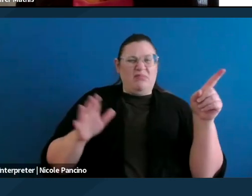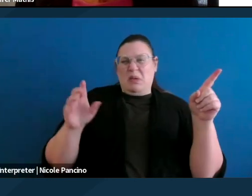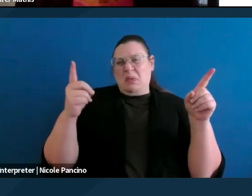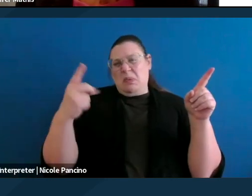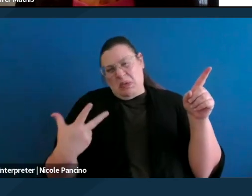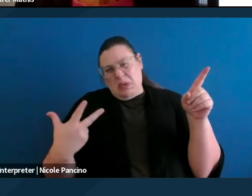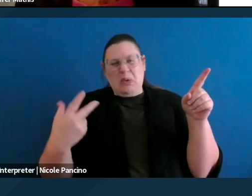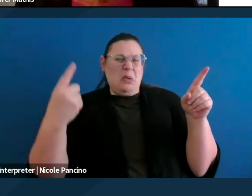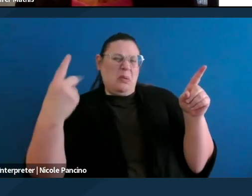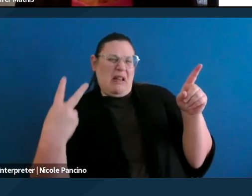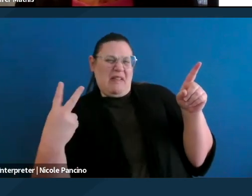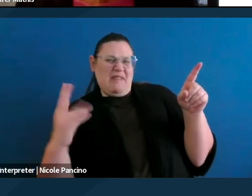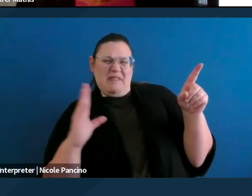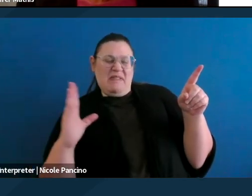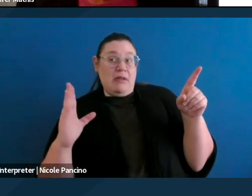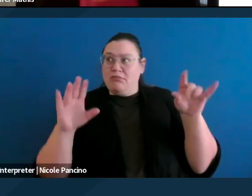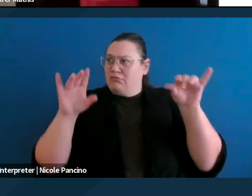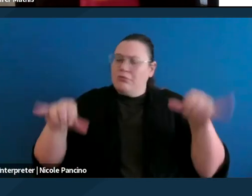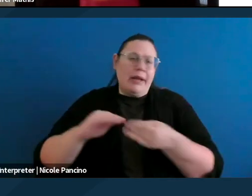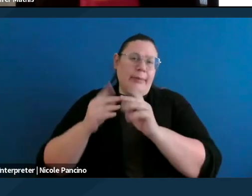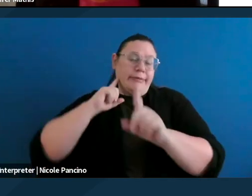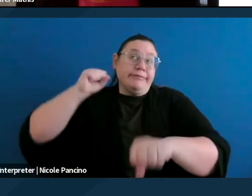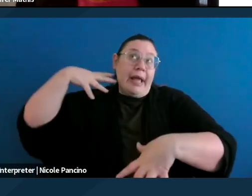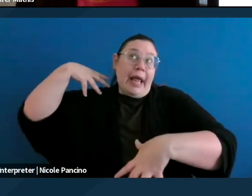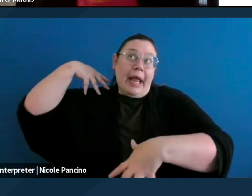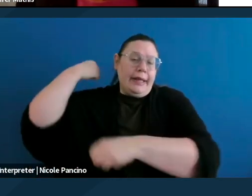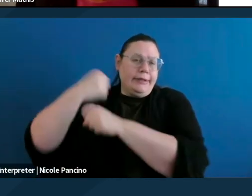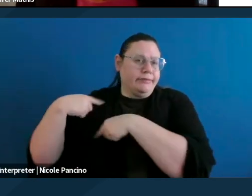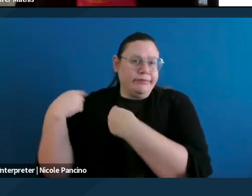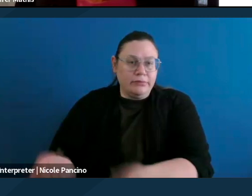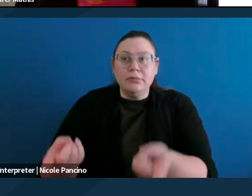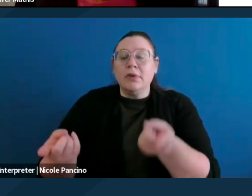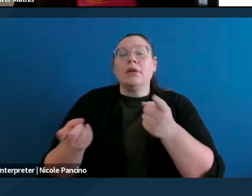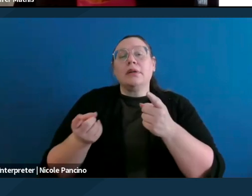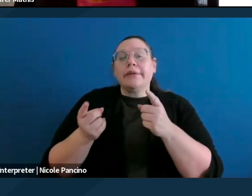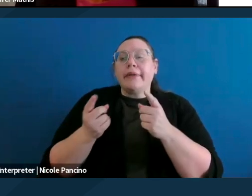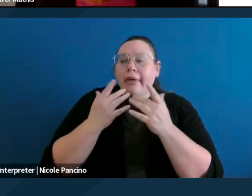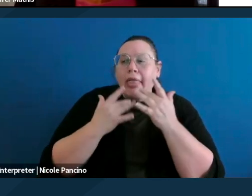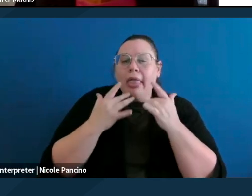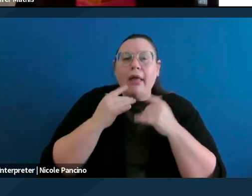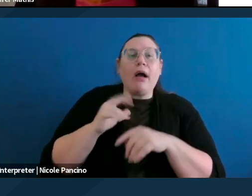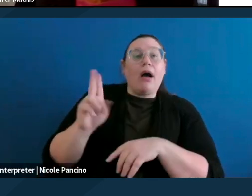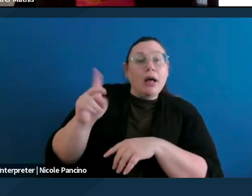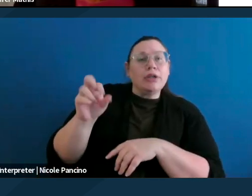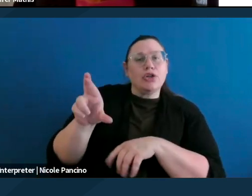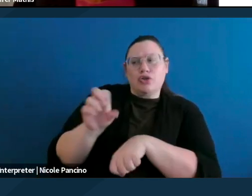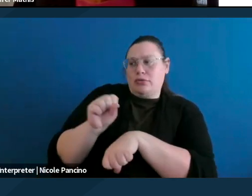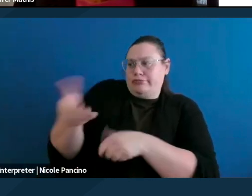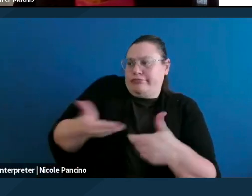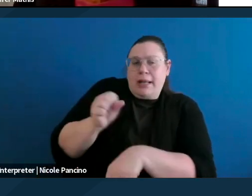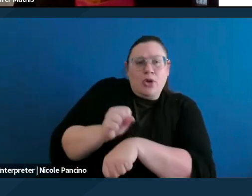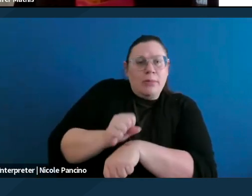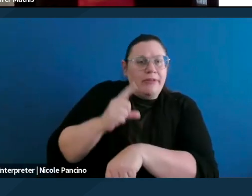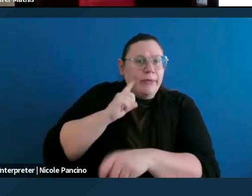hovered in that range for many, many years. So underemployment of people with disabilities has been a persistent problem,